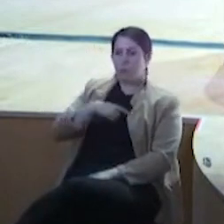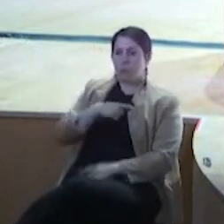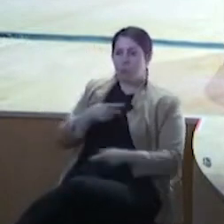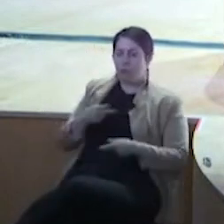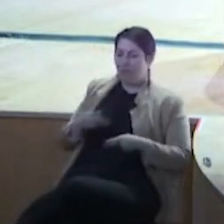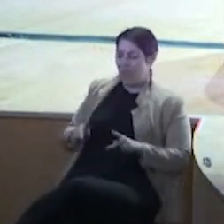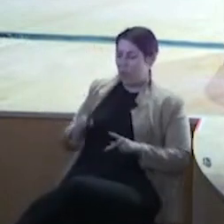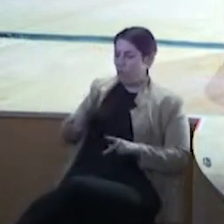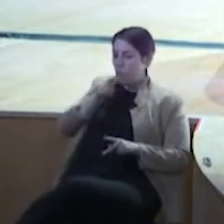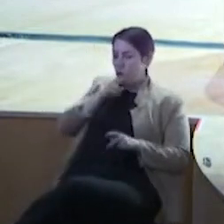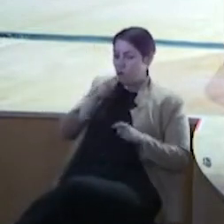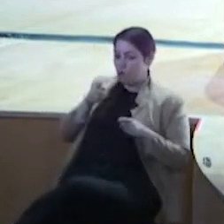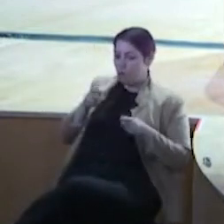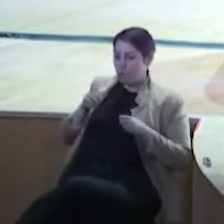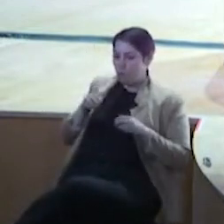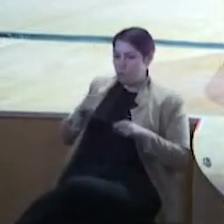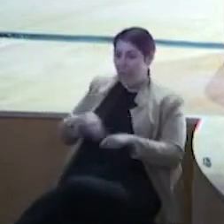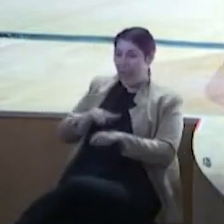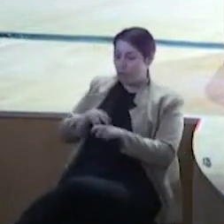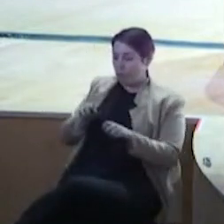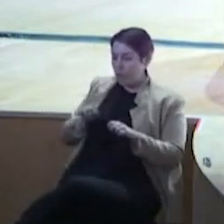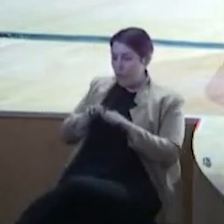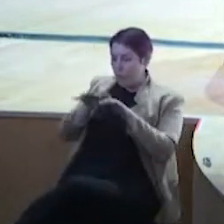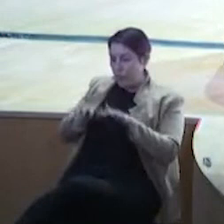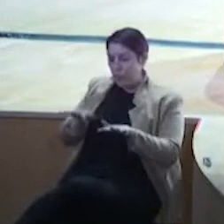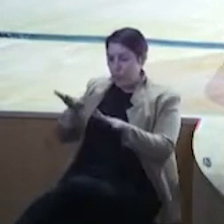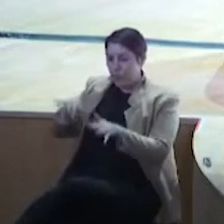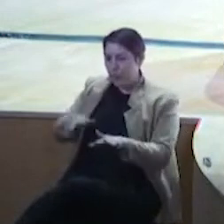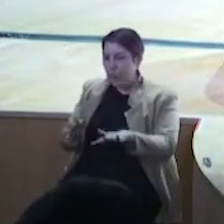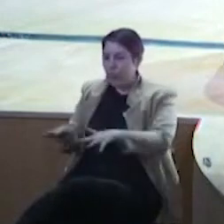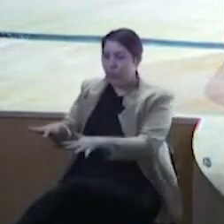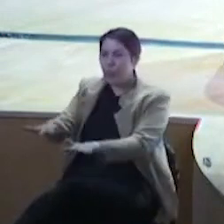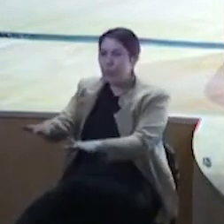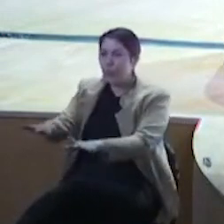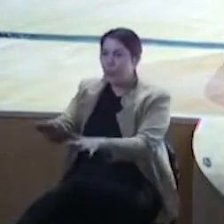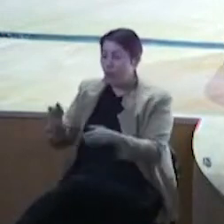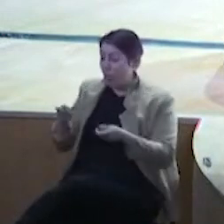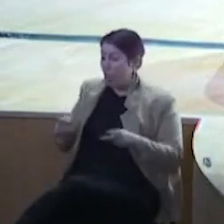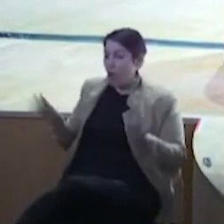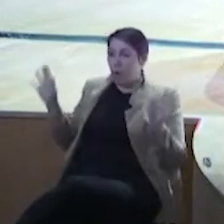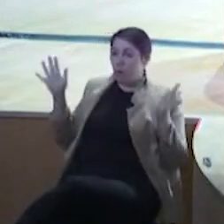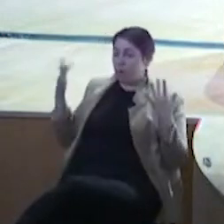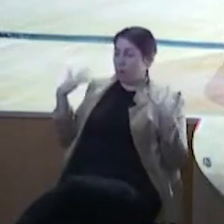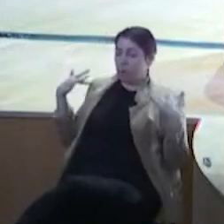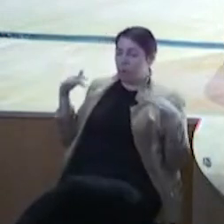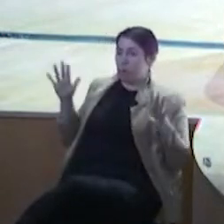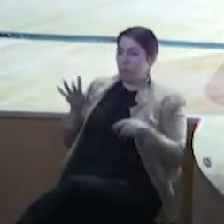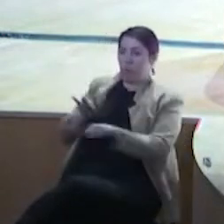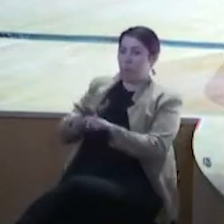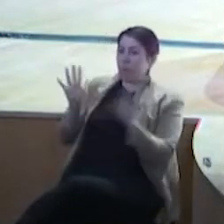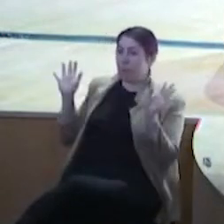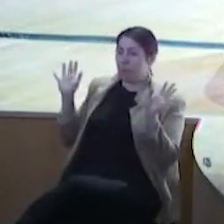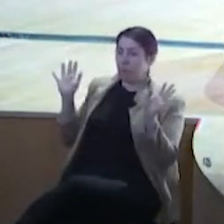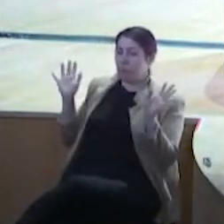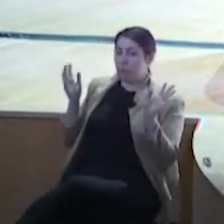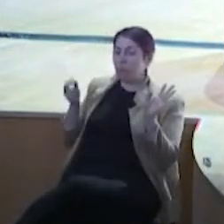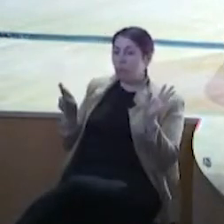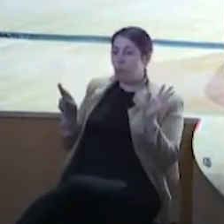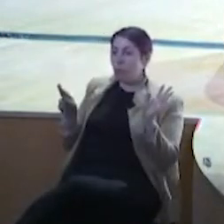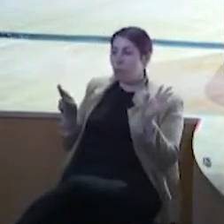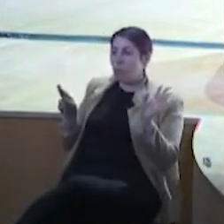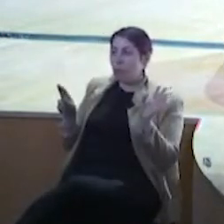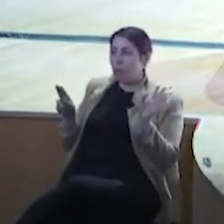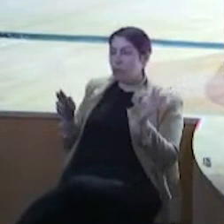water to flow in the way that it was meant to flow, or allow our keystone species such as